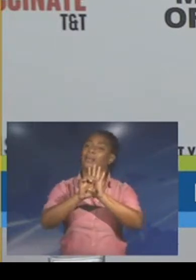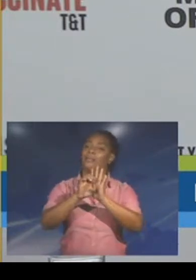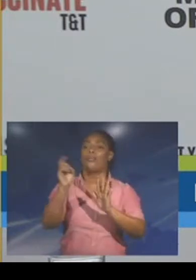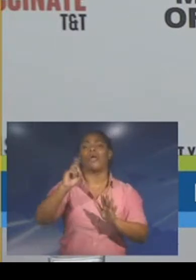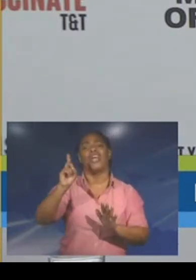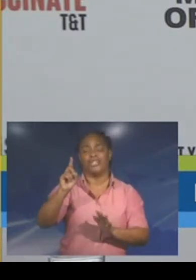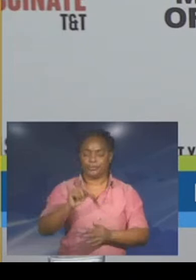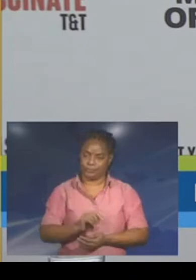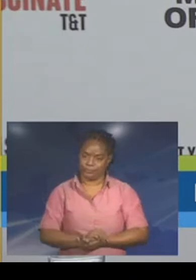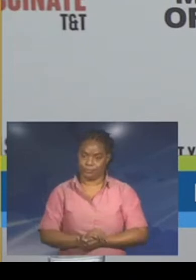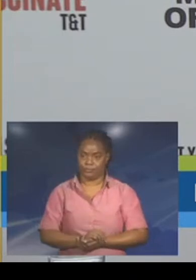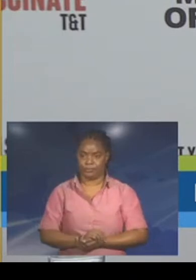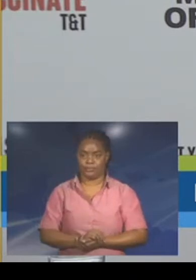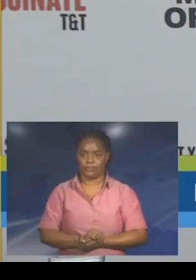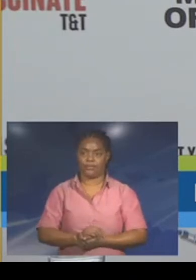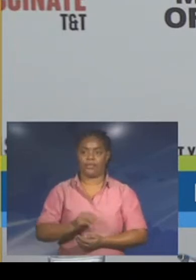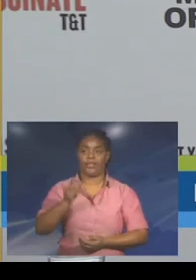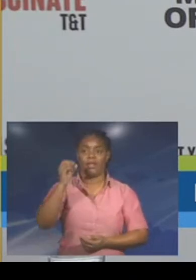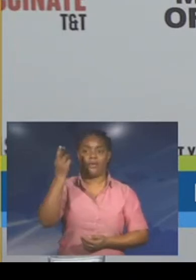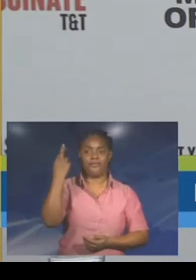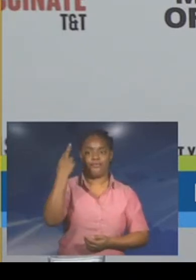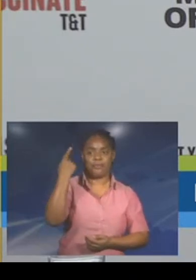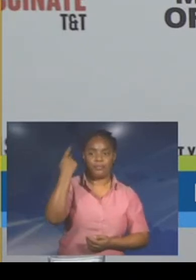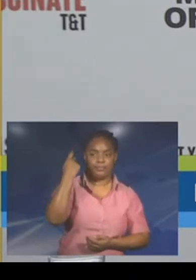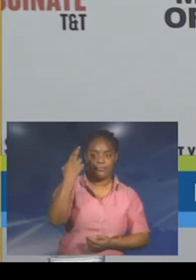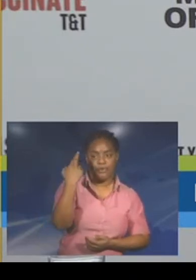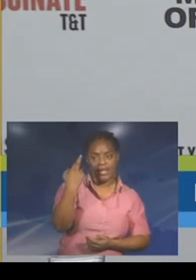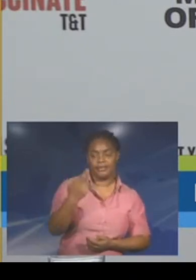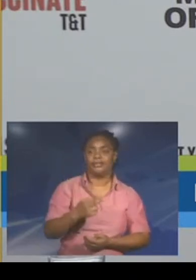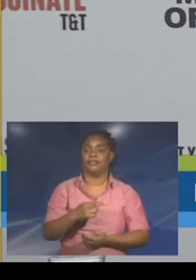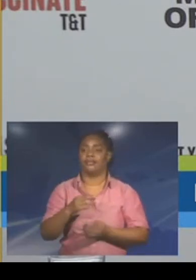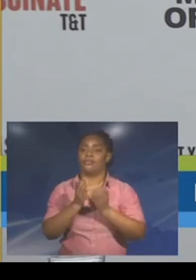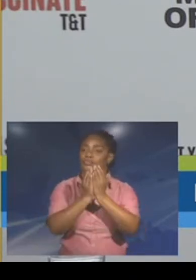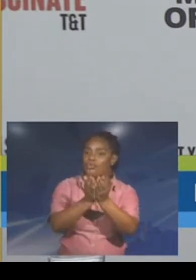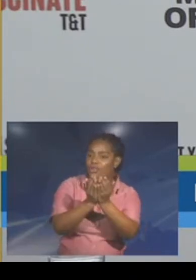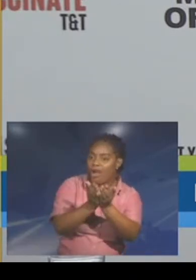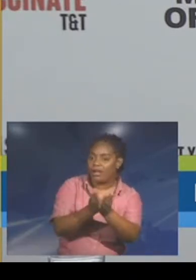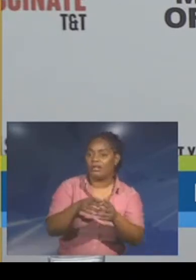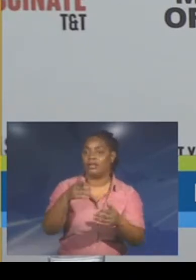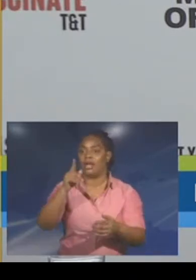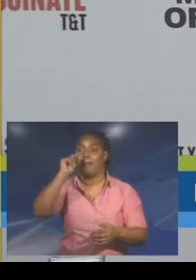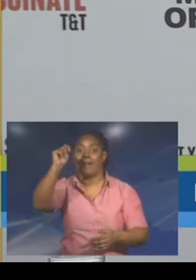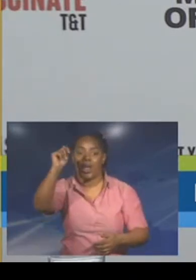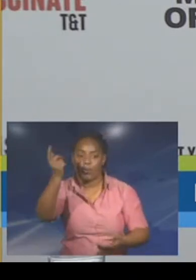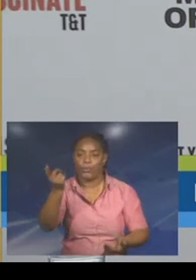taxi, a taxi, the inter-island ferry, you're going to Tobago,